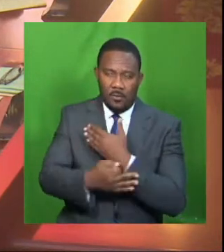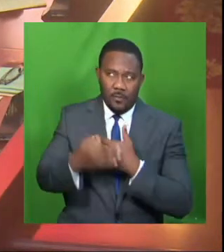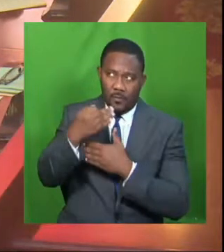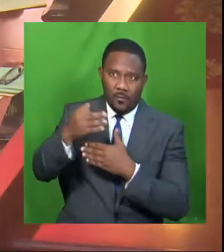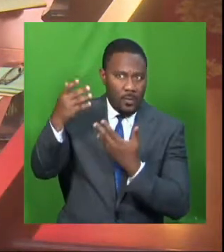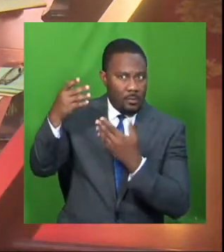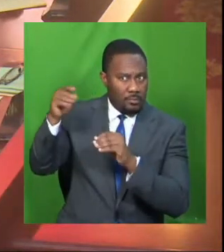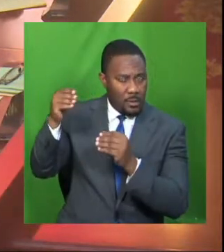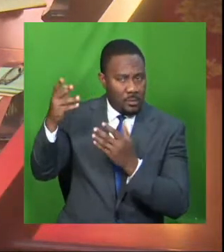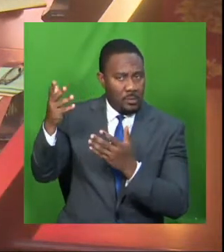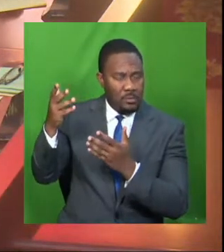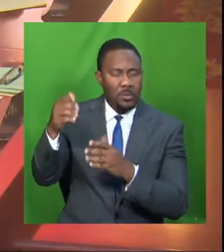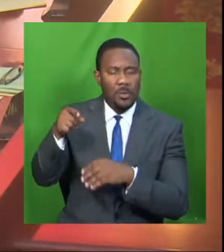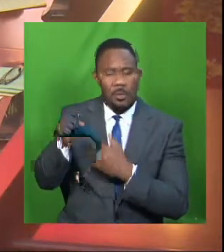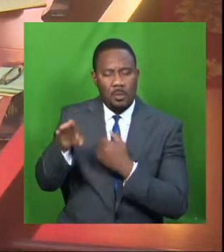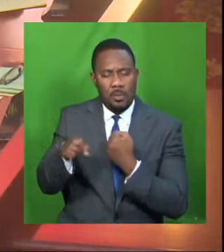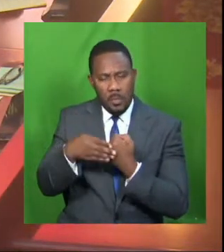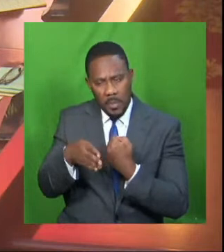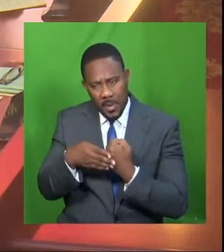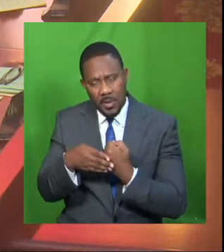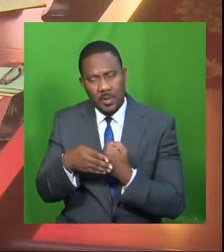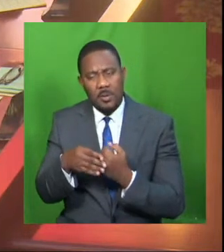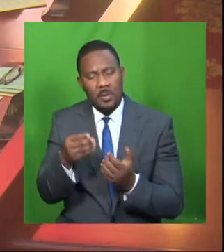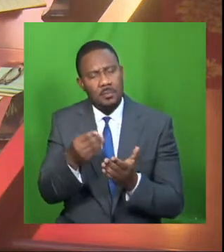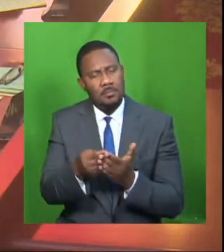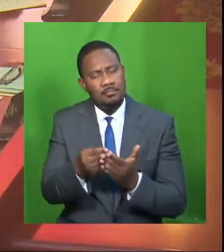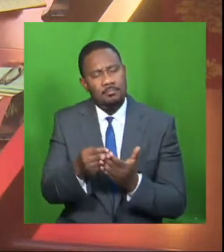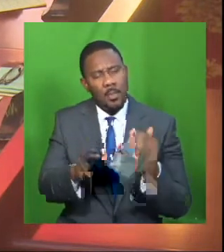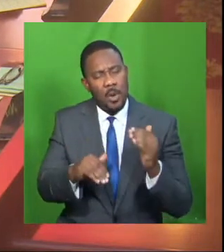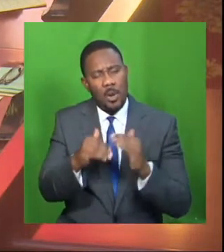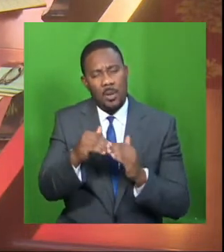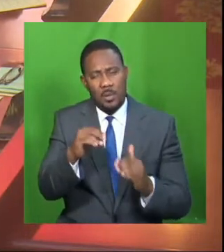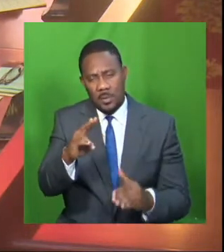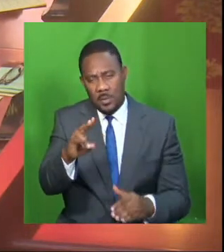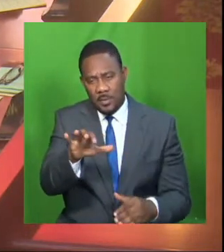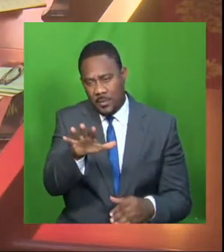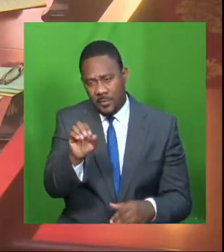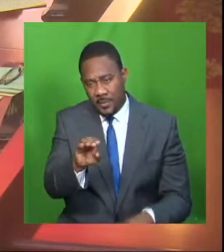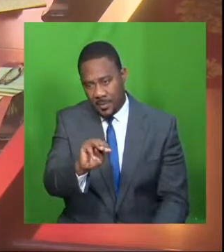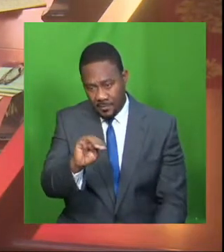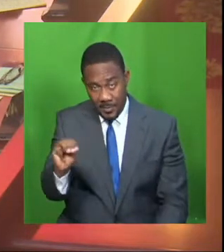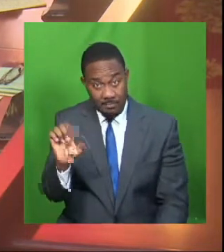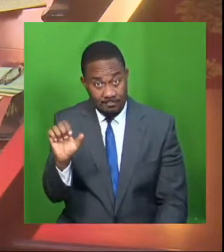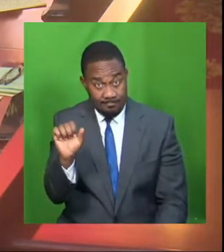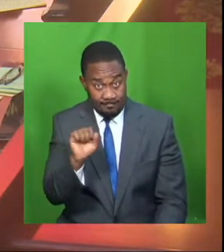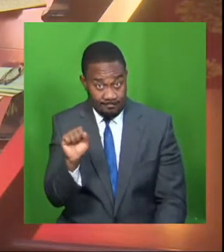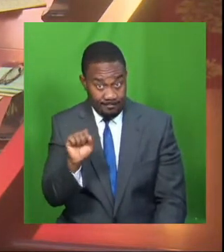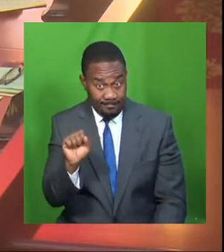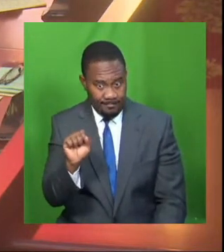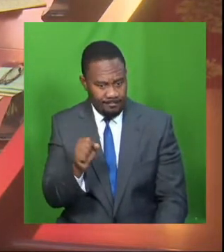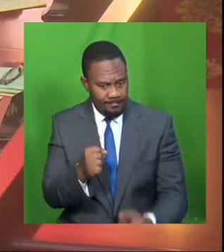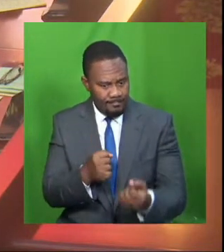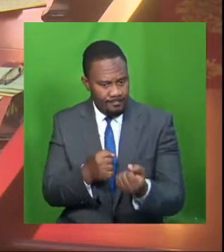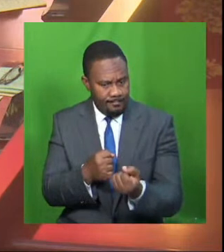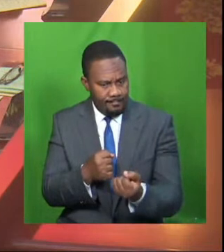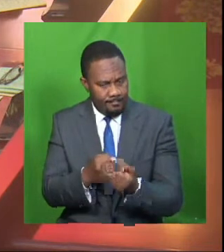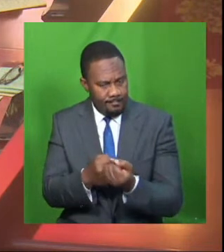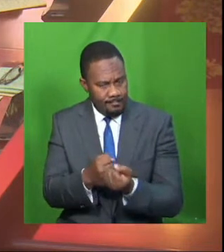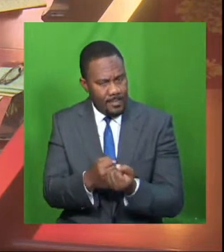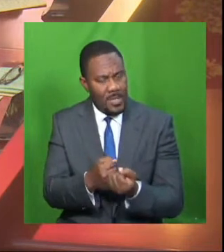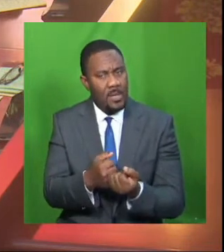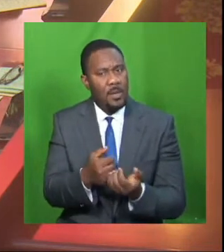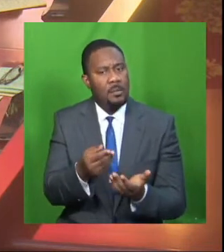Exemptions. So show commitment to it. Thank you. Honourable members, the bill is